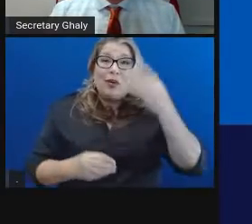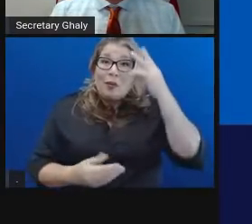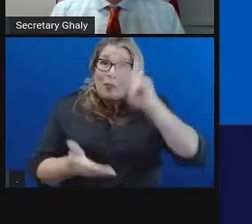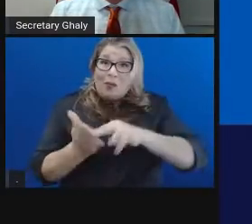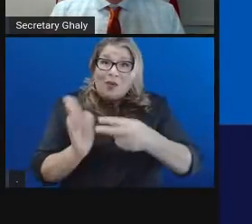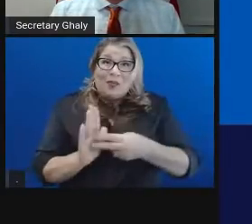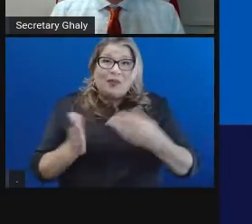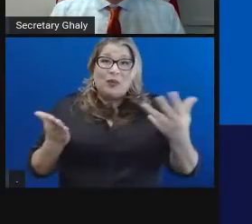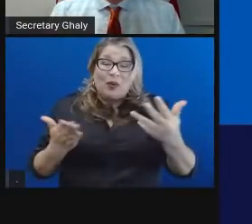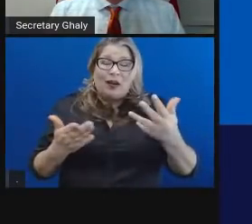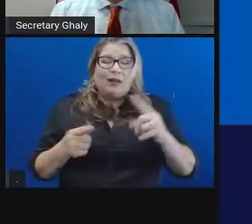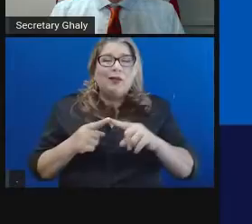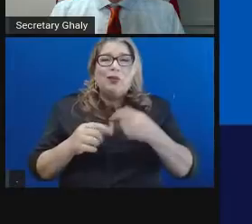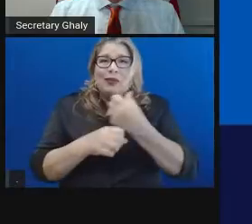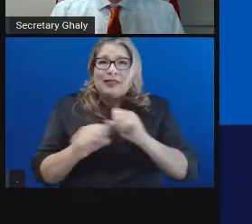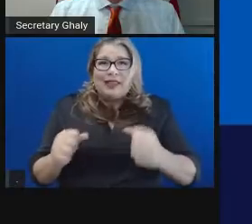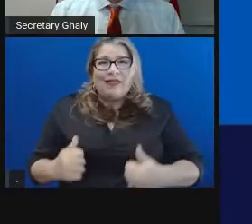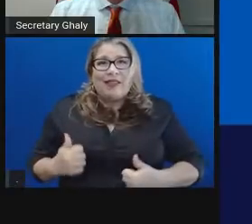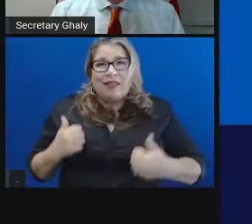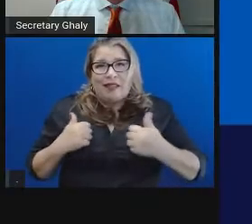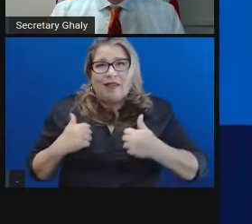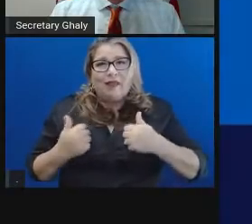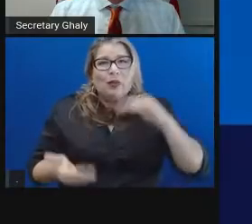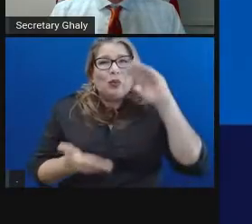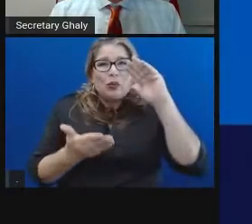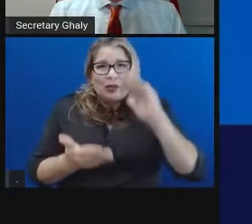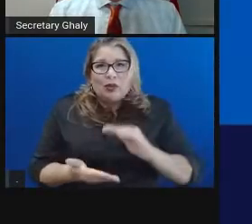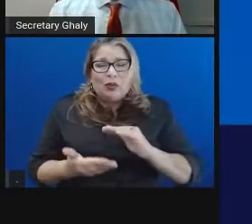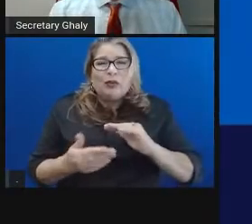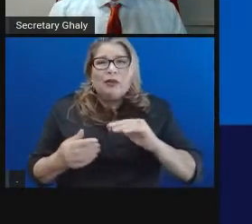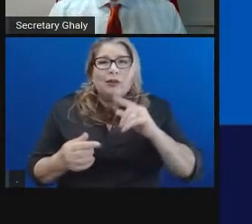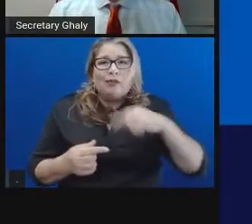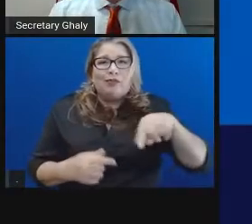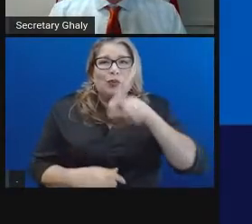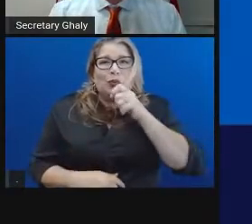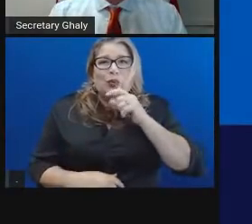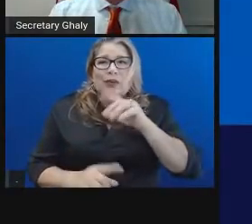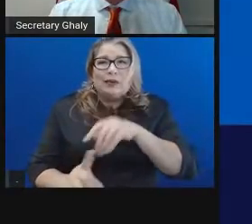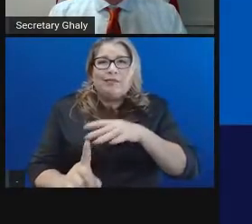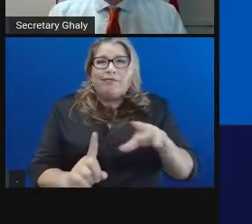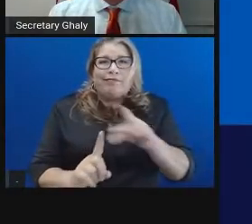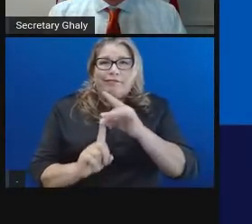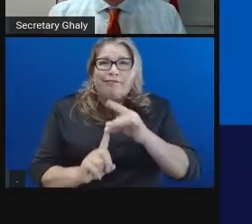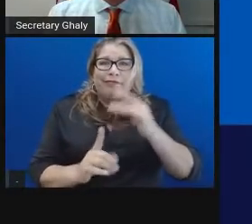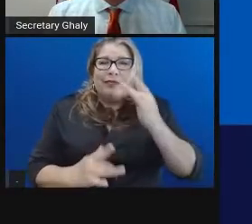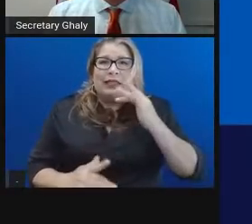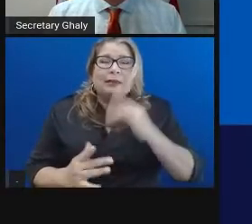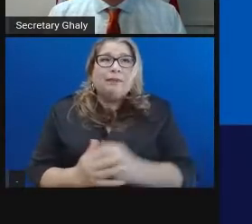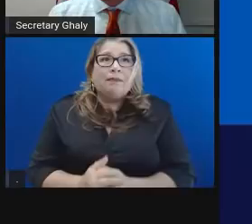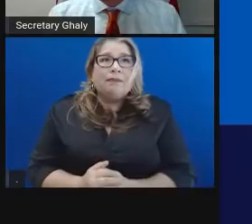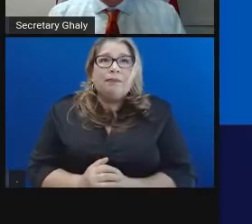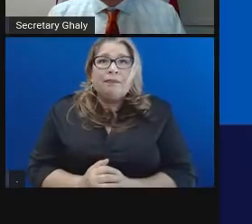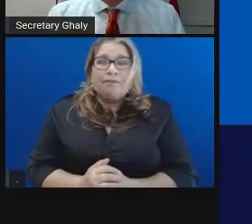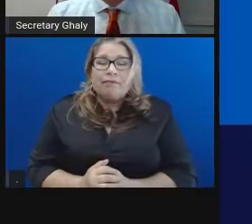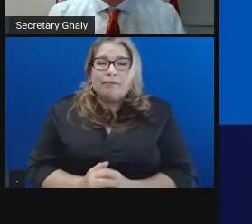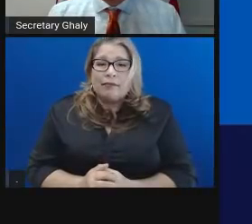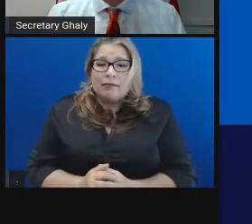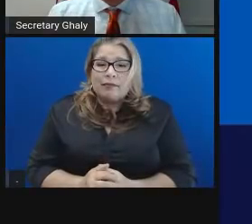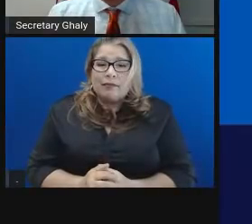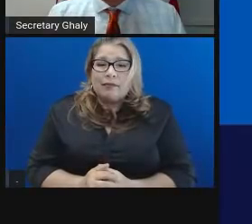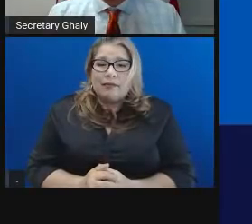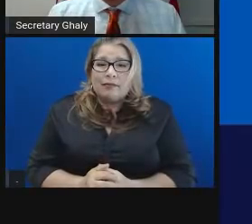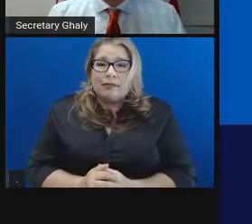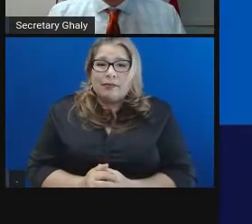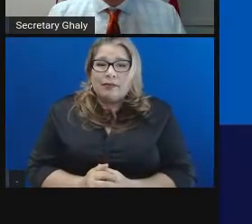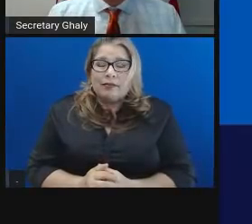overall on our state. Next slide, please. So getting specific, just reiterating, we moved down from